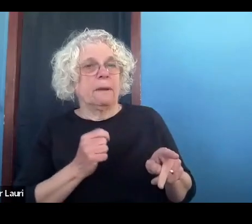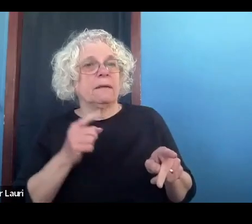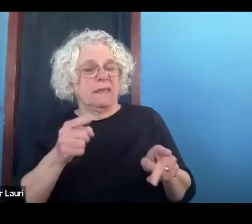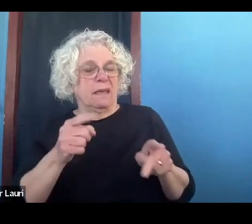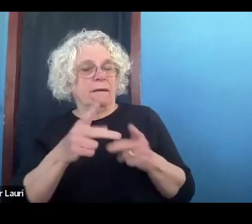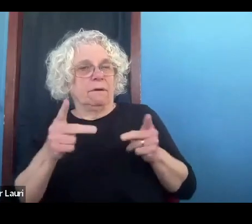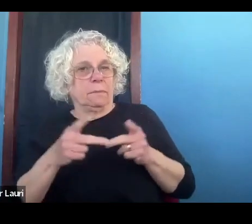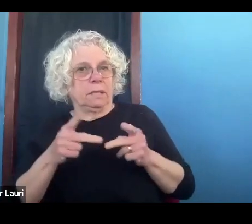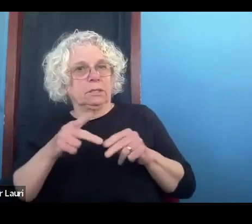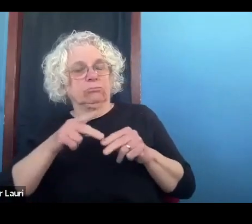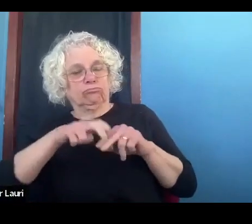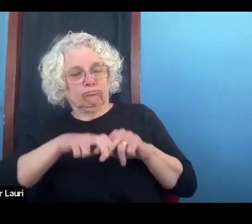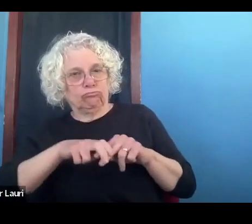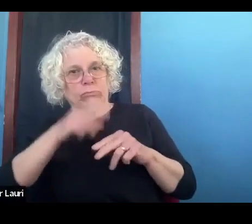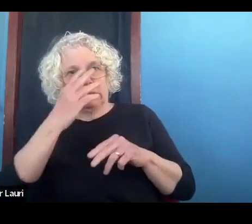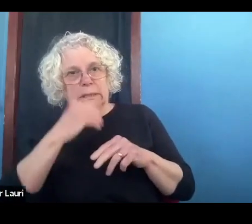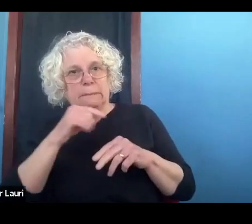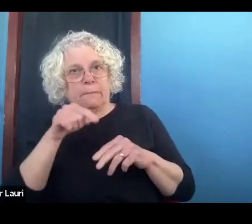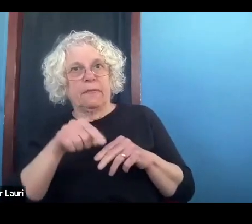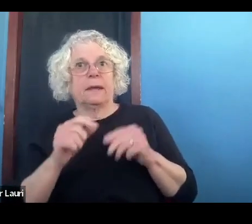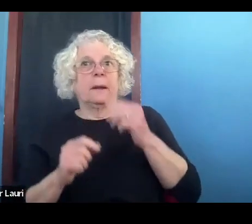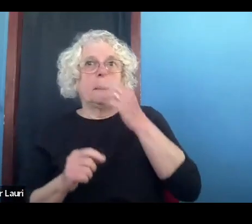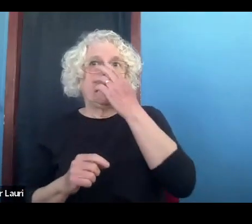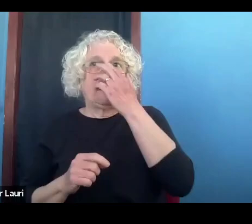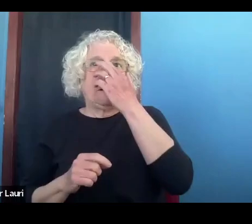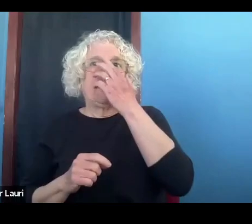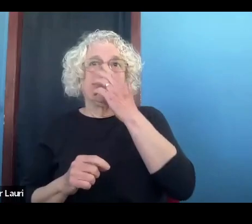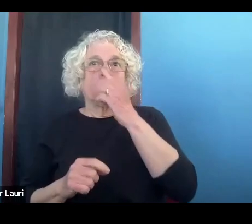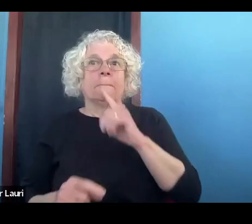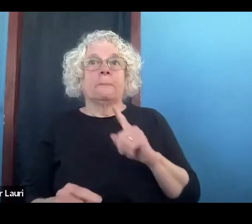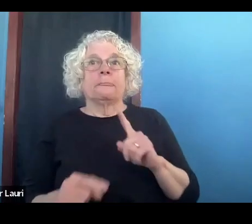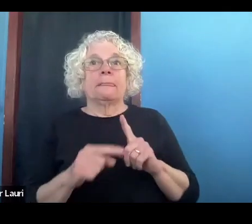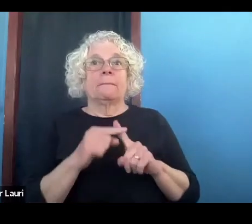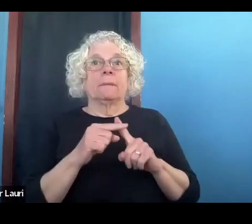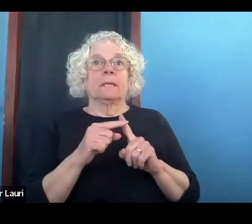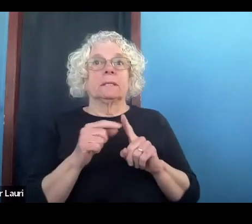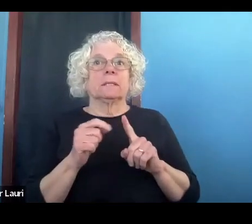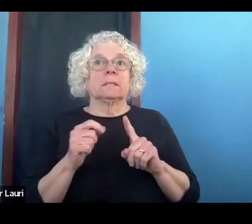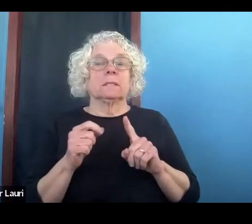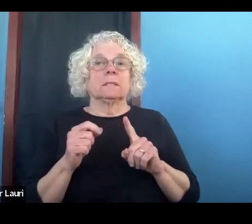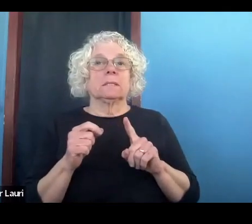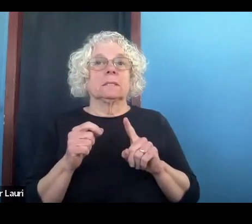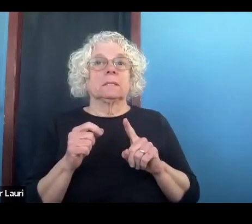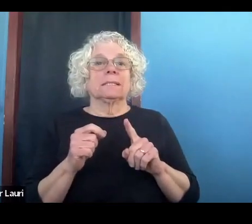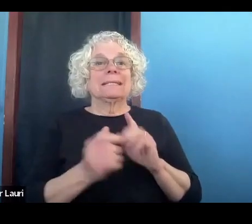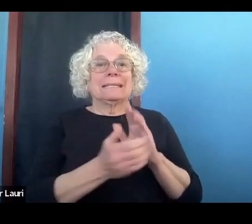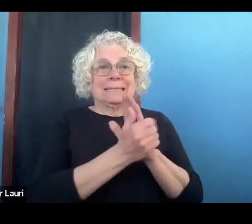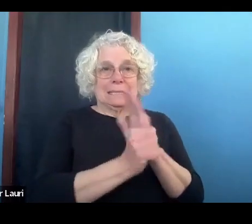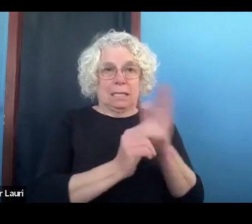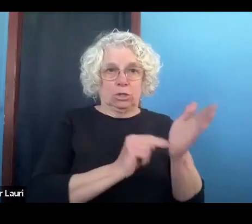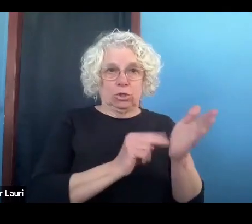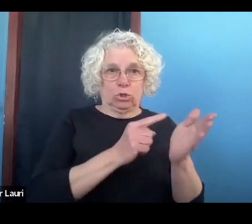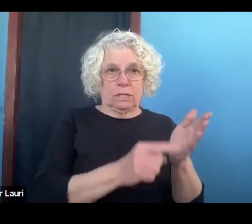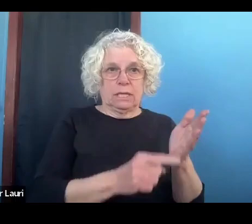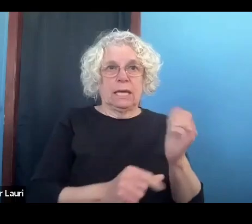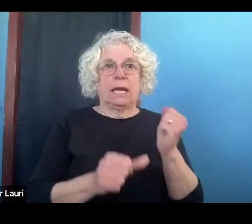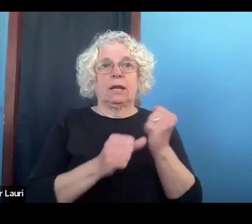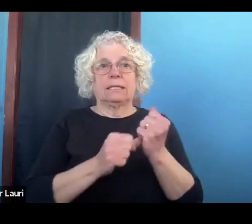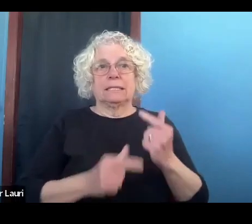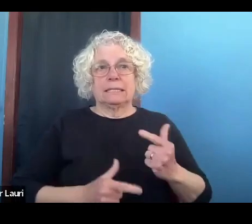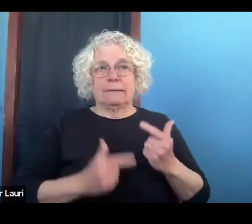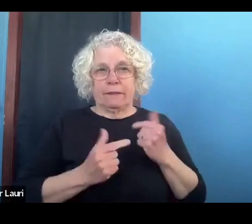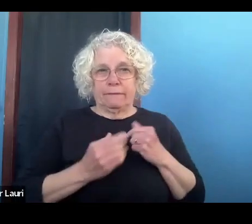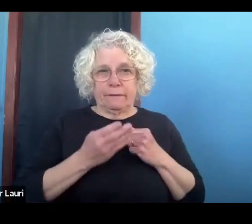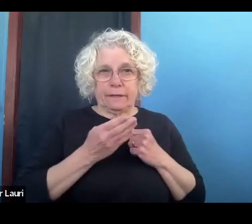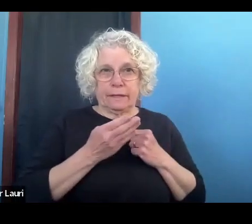be. So it's just a different environment. And also there's skilled nursing and assisted living facilities that